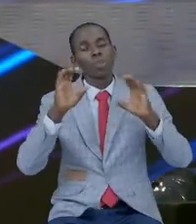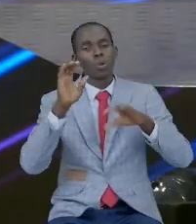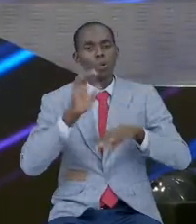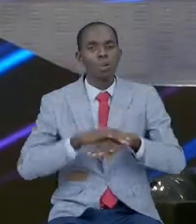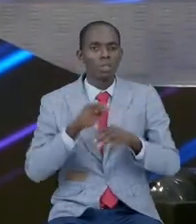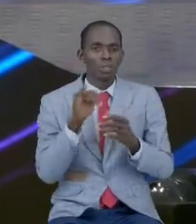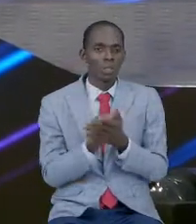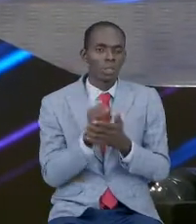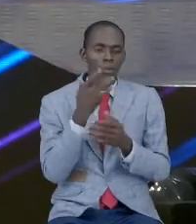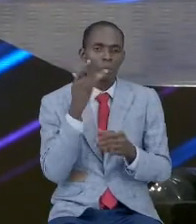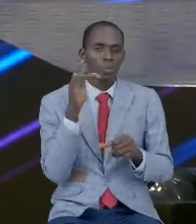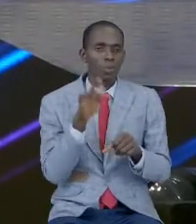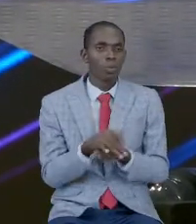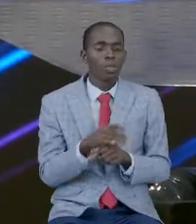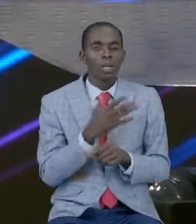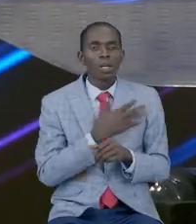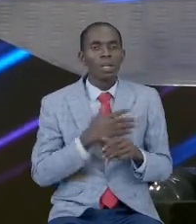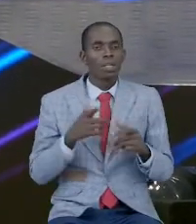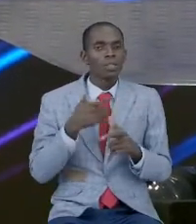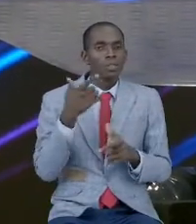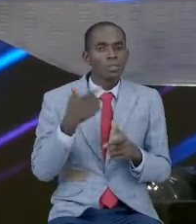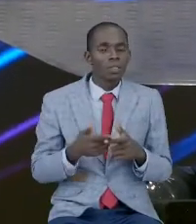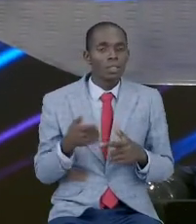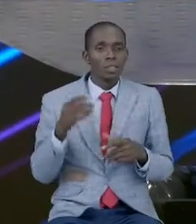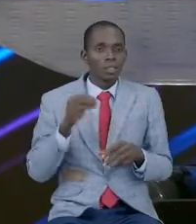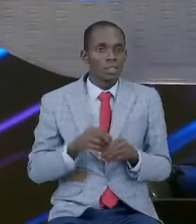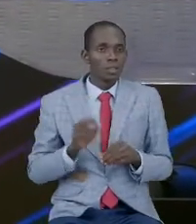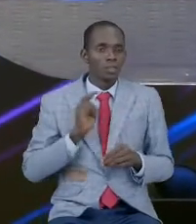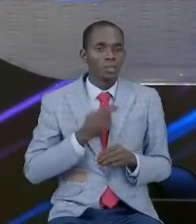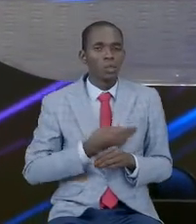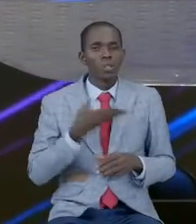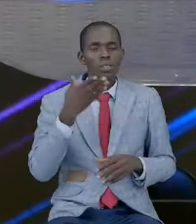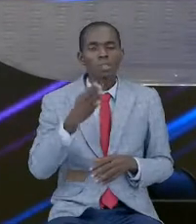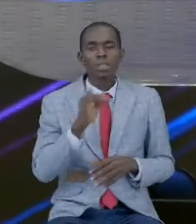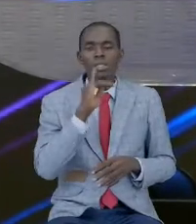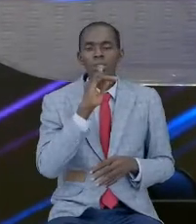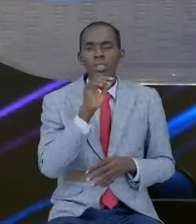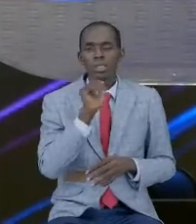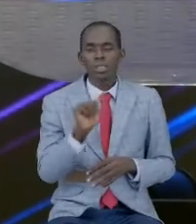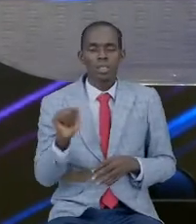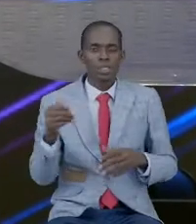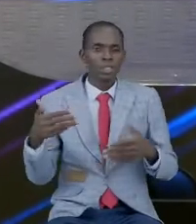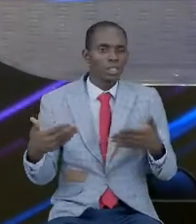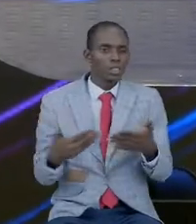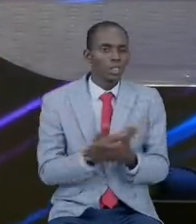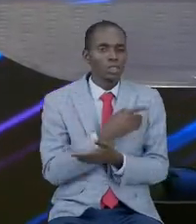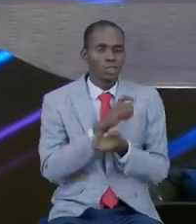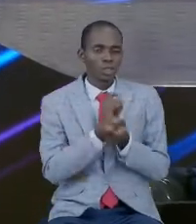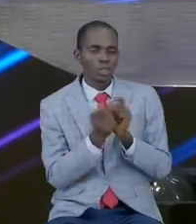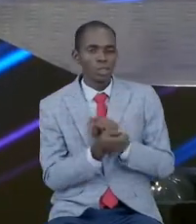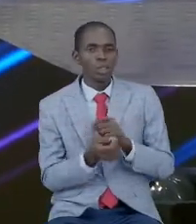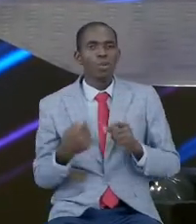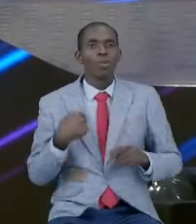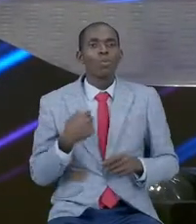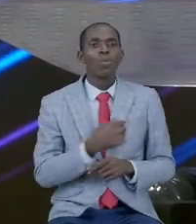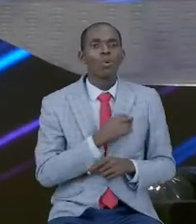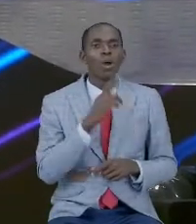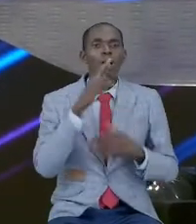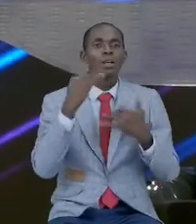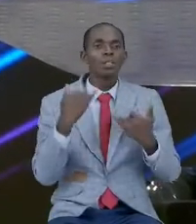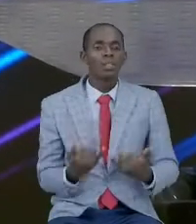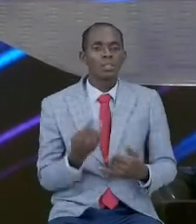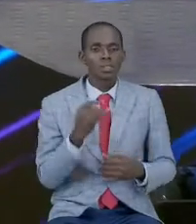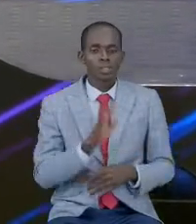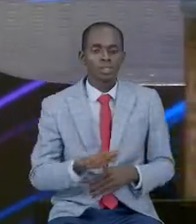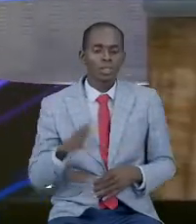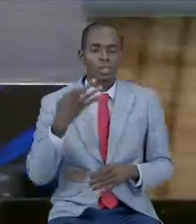And then in us, there is a new transformation. We are the children of